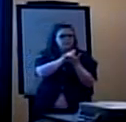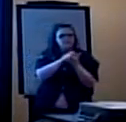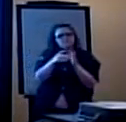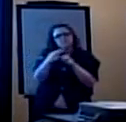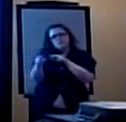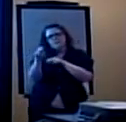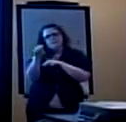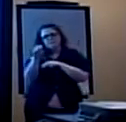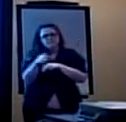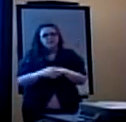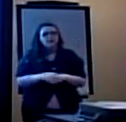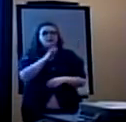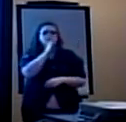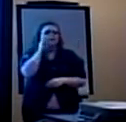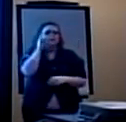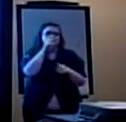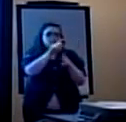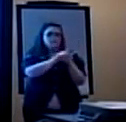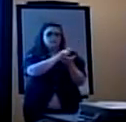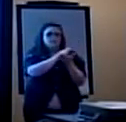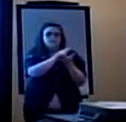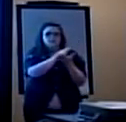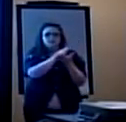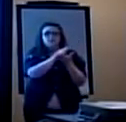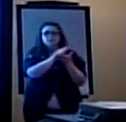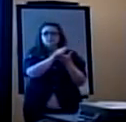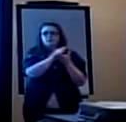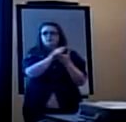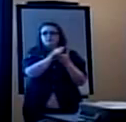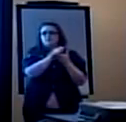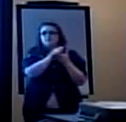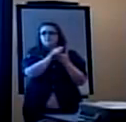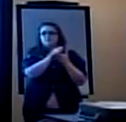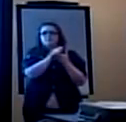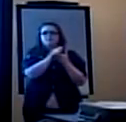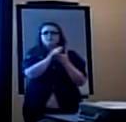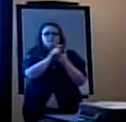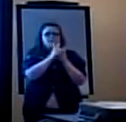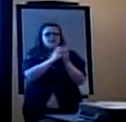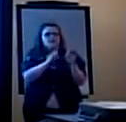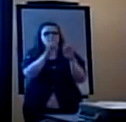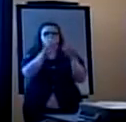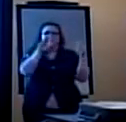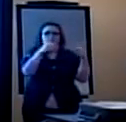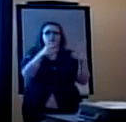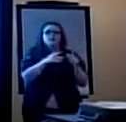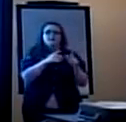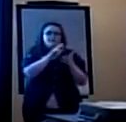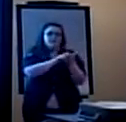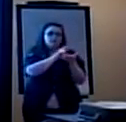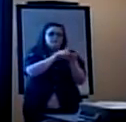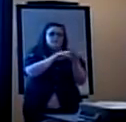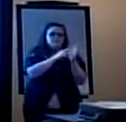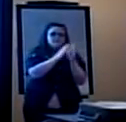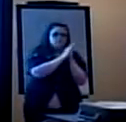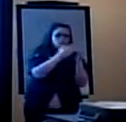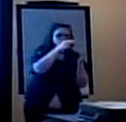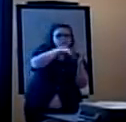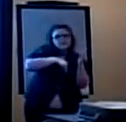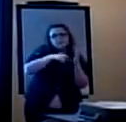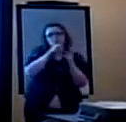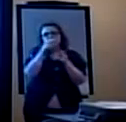that, in Aboriginal literacy, there's been a big push towards the promotion of holistic learning, that, literacy is more than just reading or doing math, that